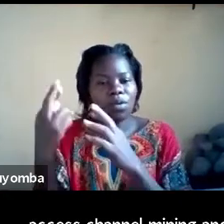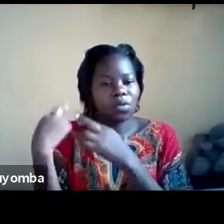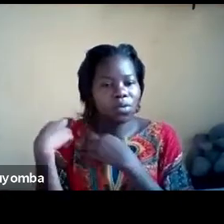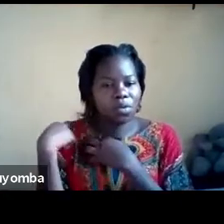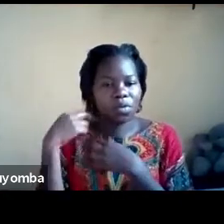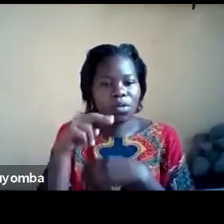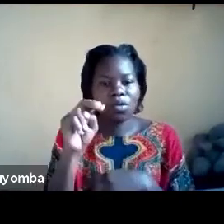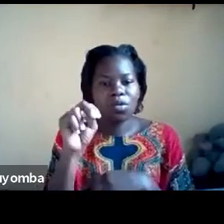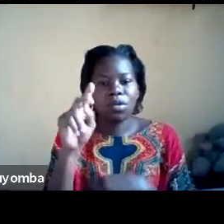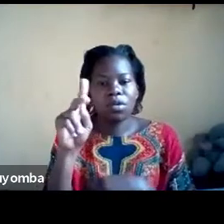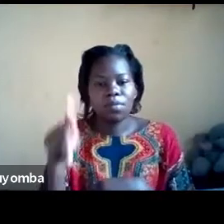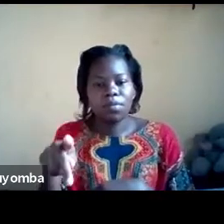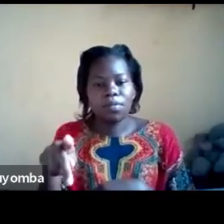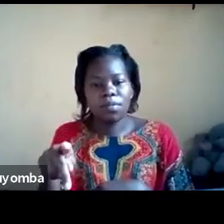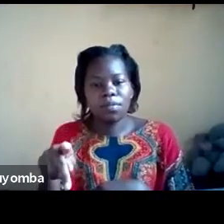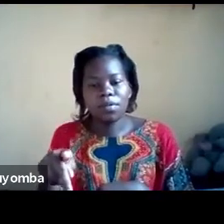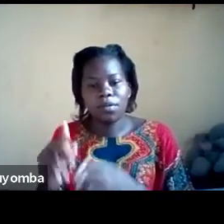plan